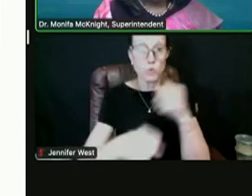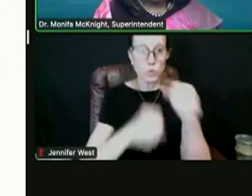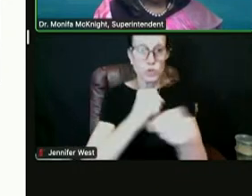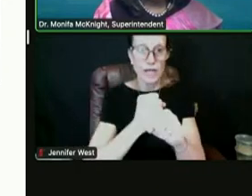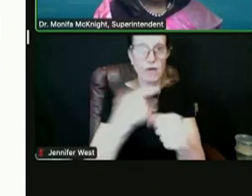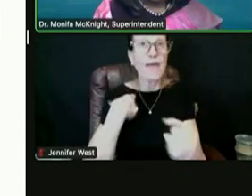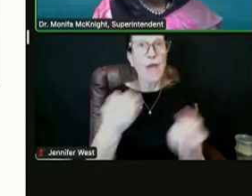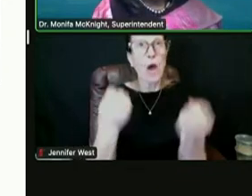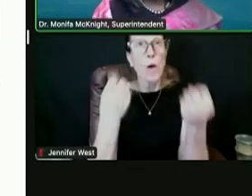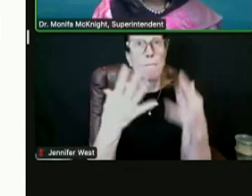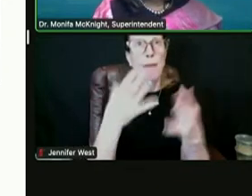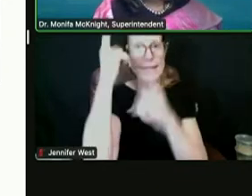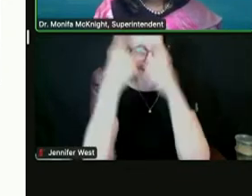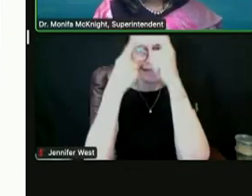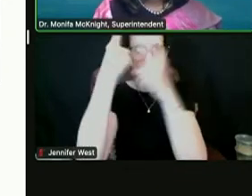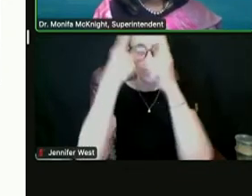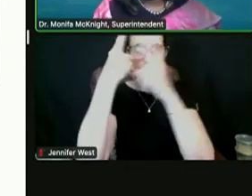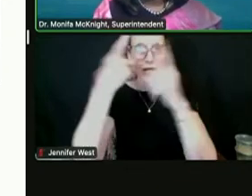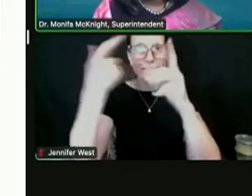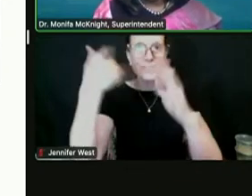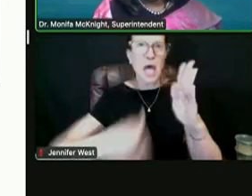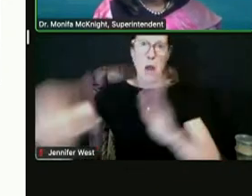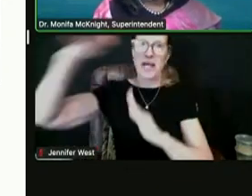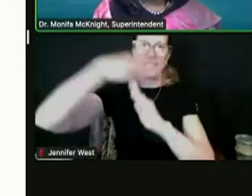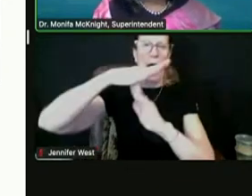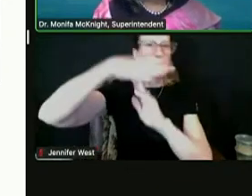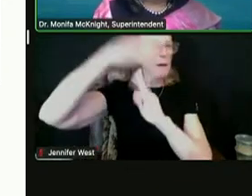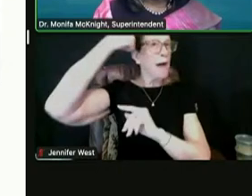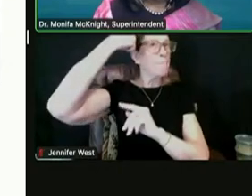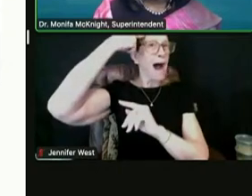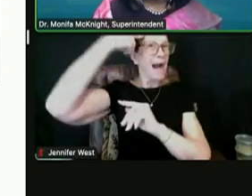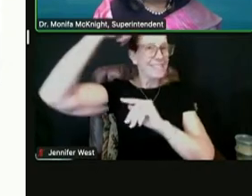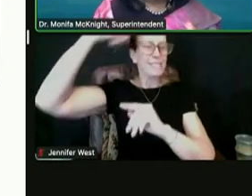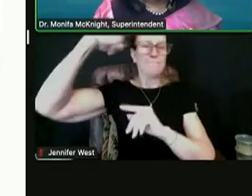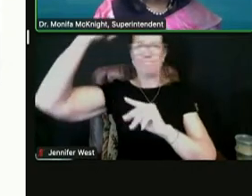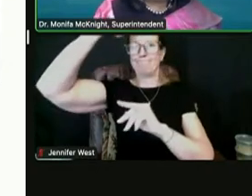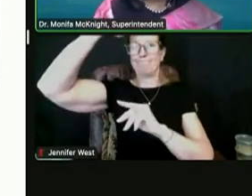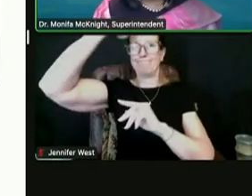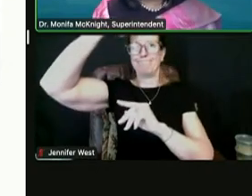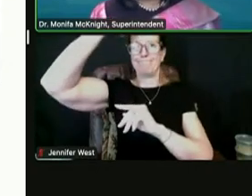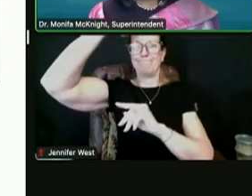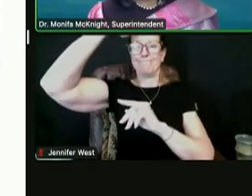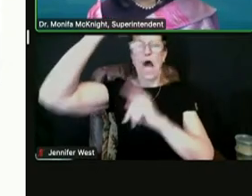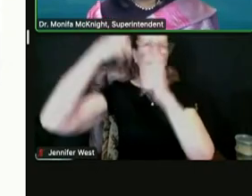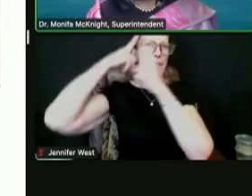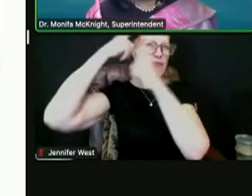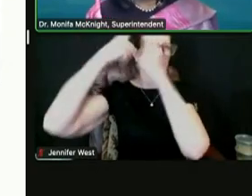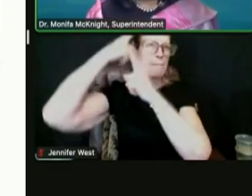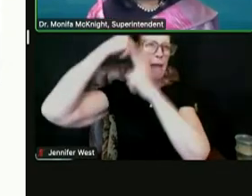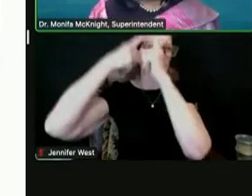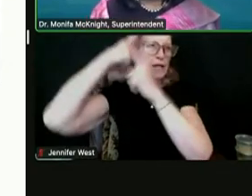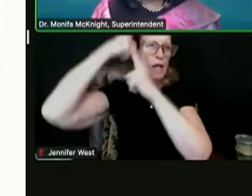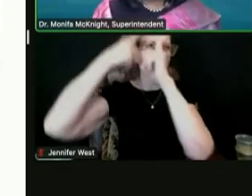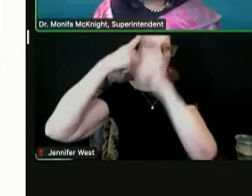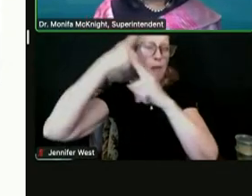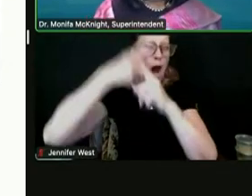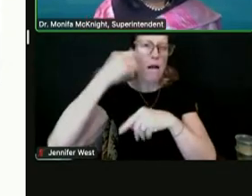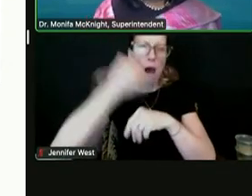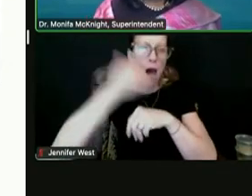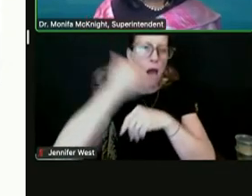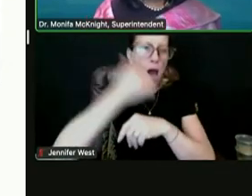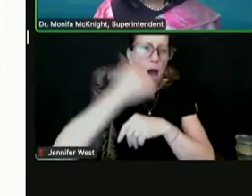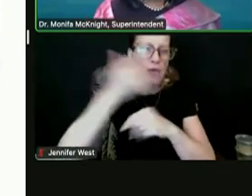mind, okay? And I'll tell you why they're at the top of my mind. I spent a lot of time hearing from you, talking with many of you,